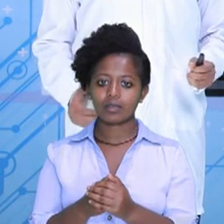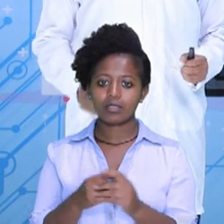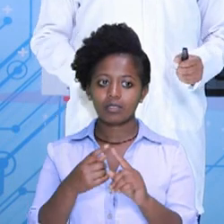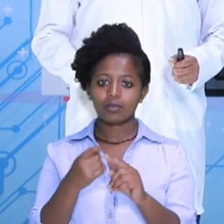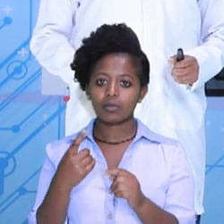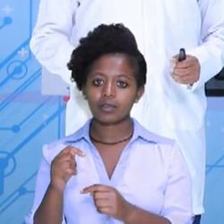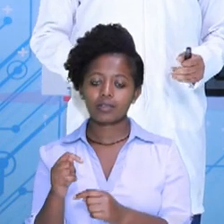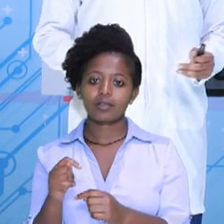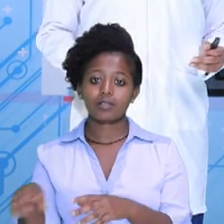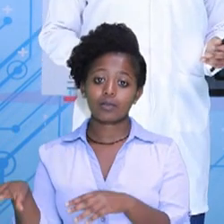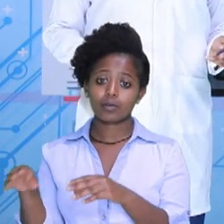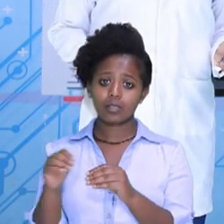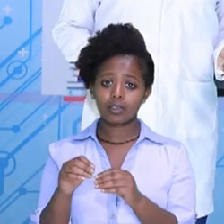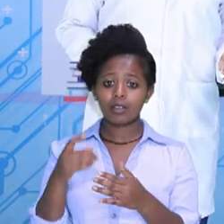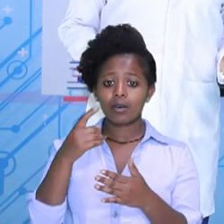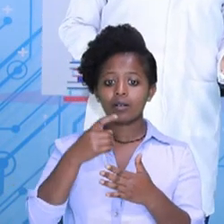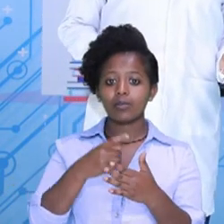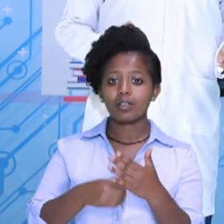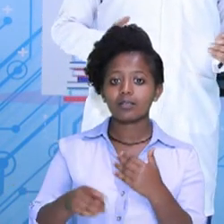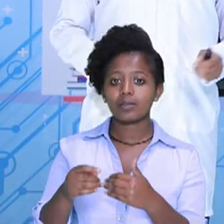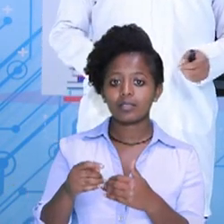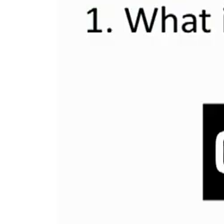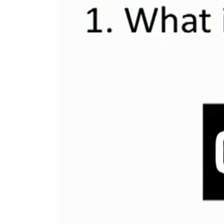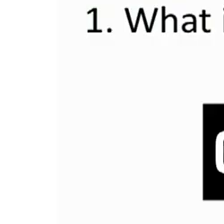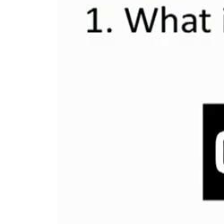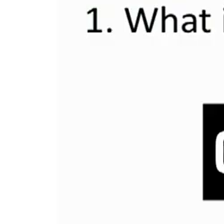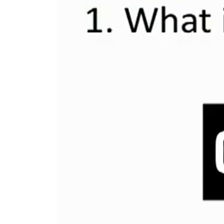For that, student, what do you mean by Zionism?